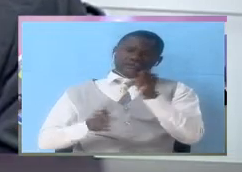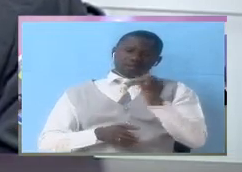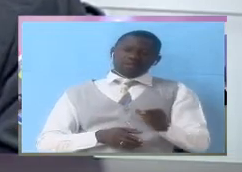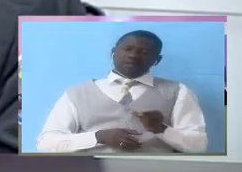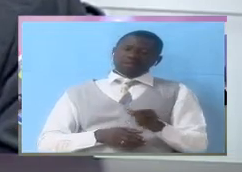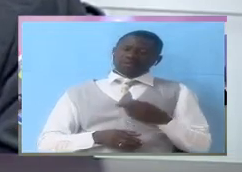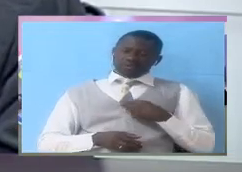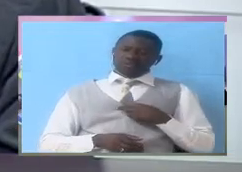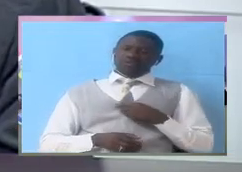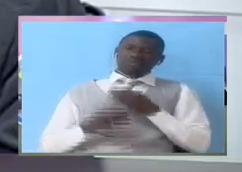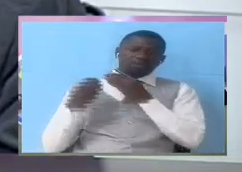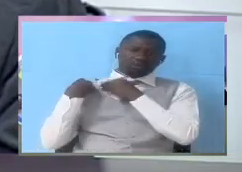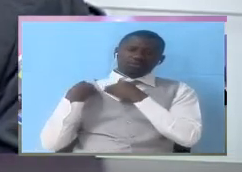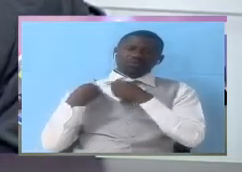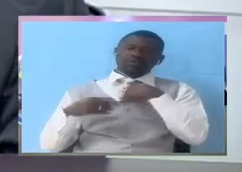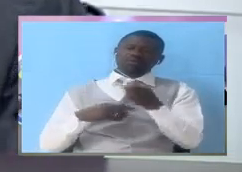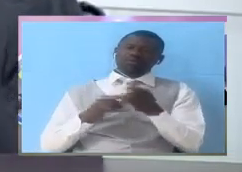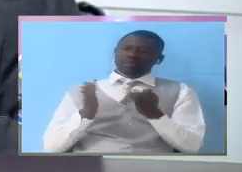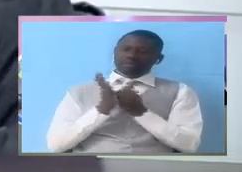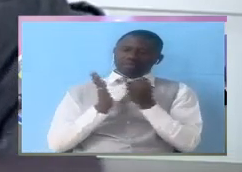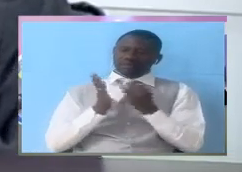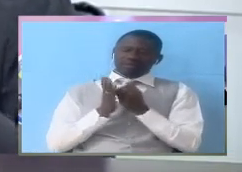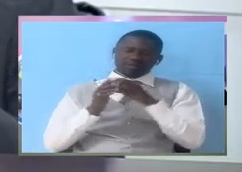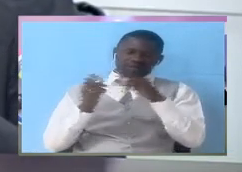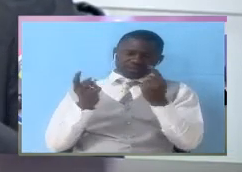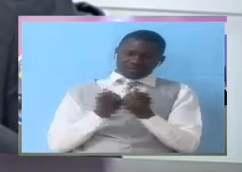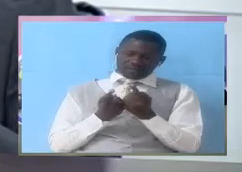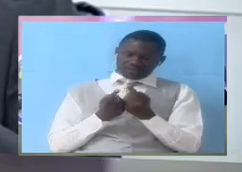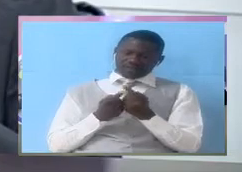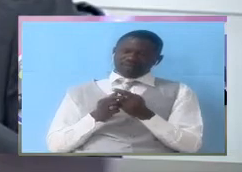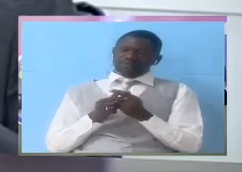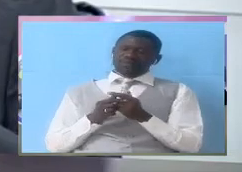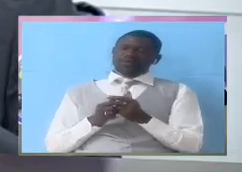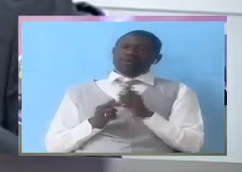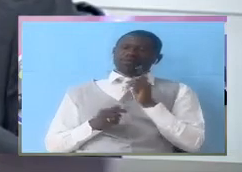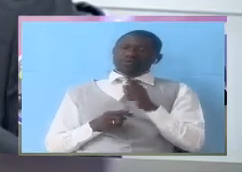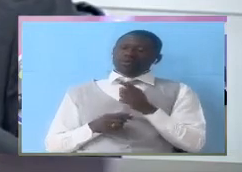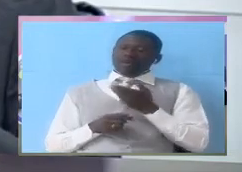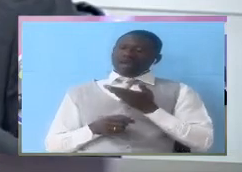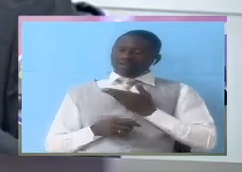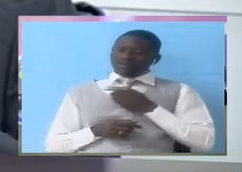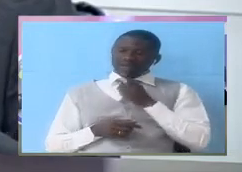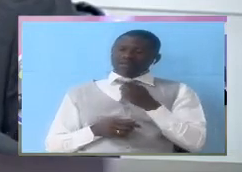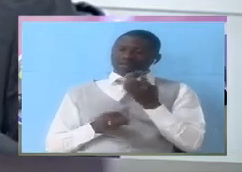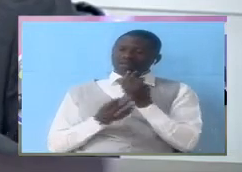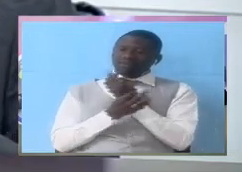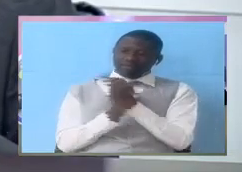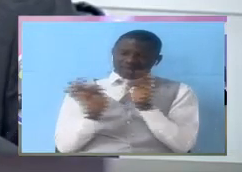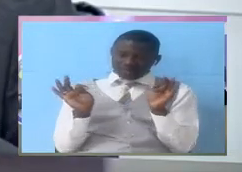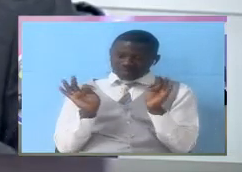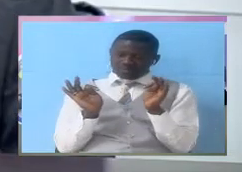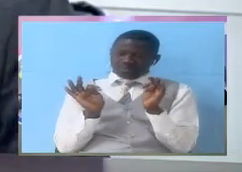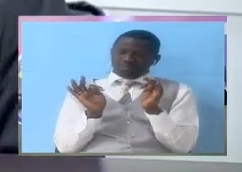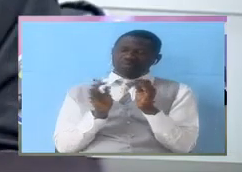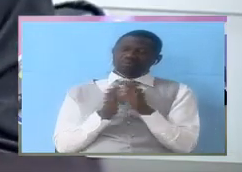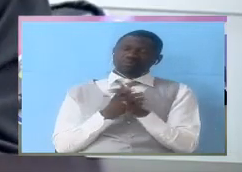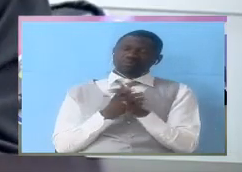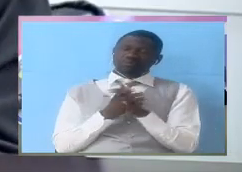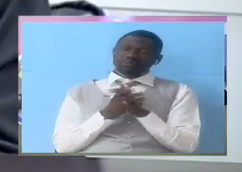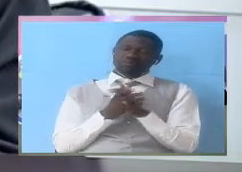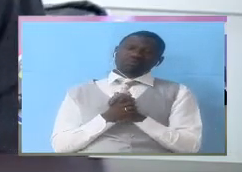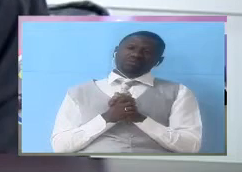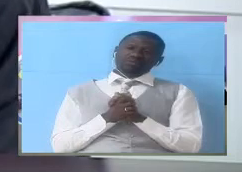to run the panel. Bu fekkene yobouton bopam su fekkene fo yobouton bopam fofu wala ebalu ñoon ko fofu nonu mu nekk